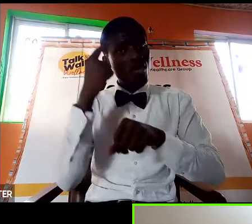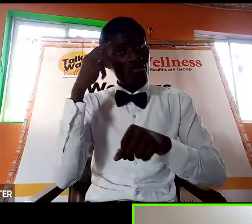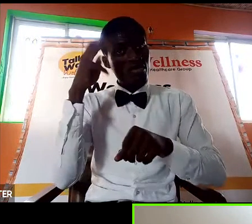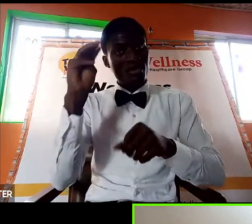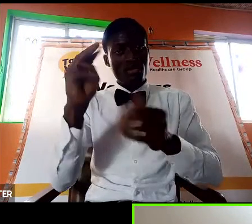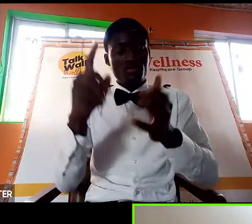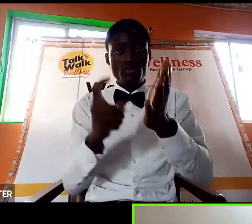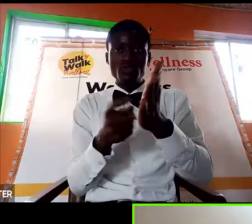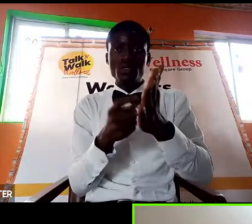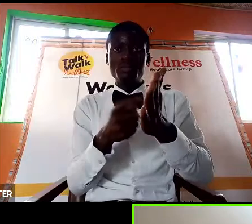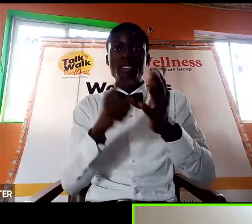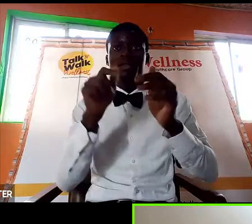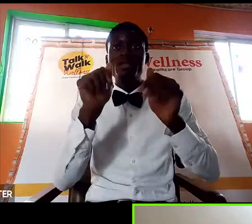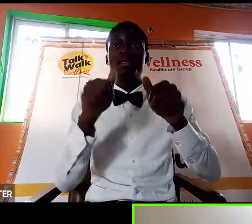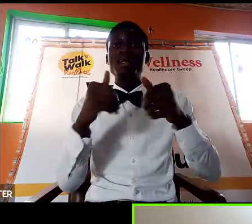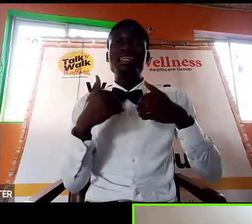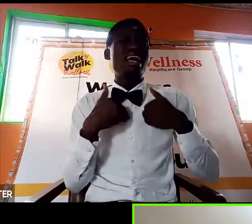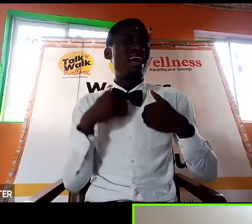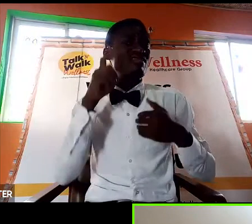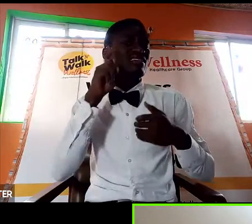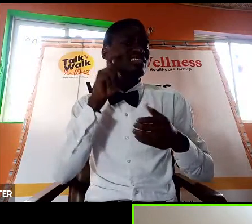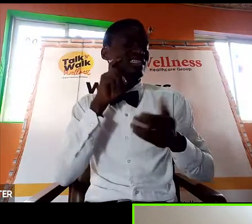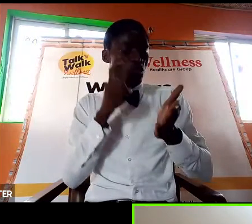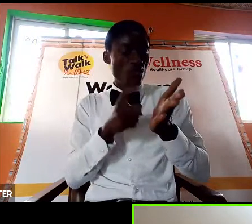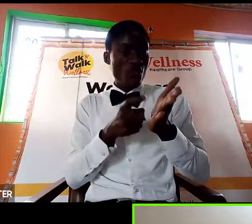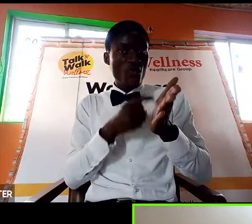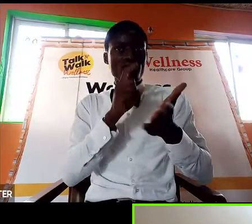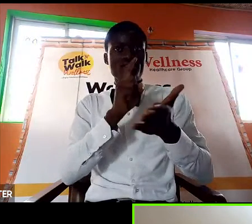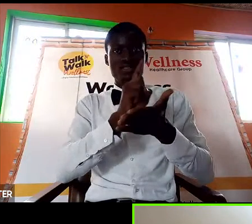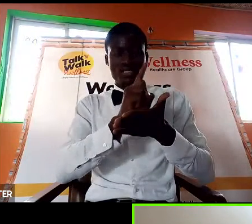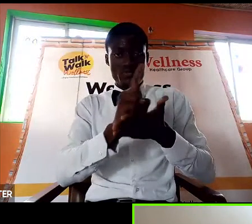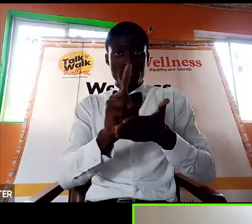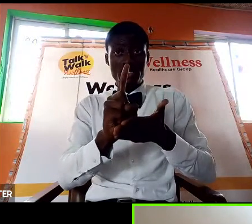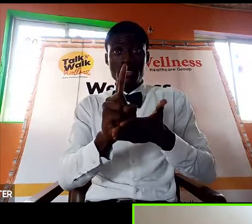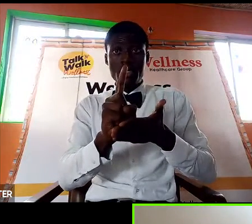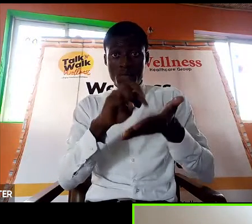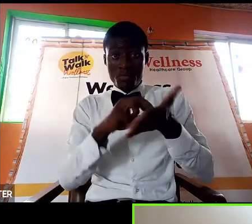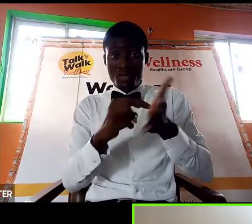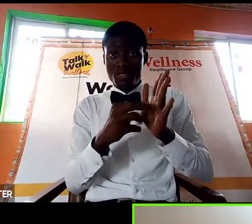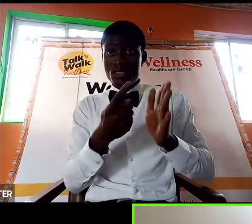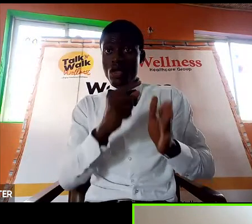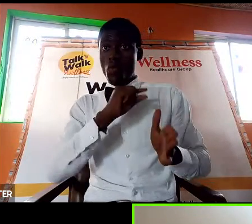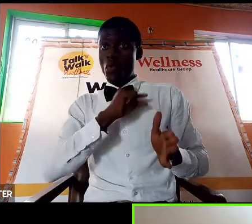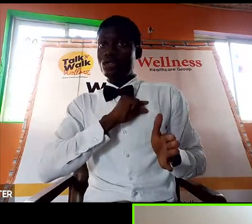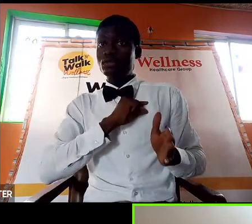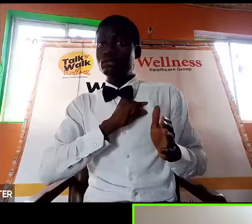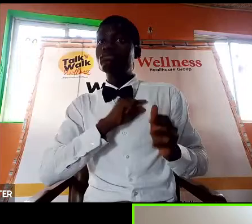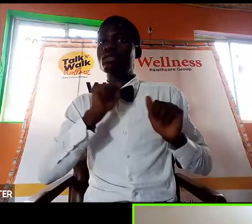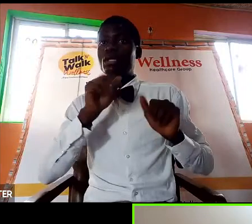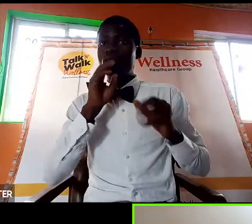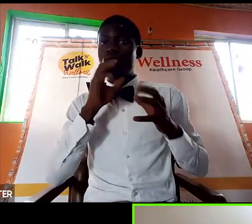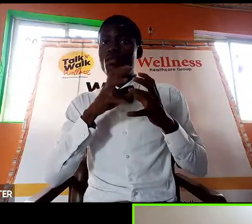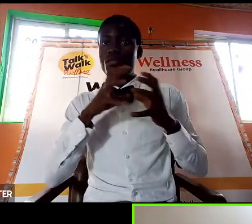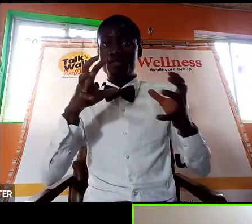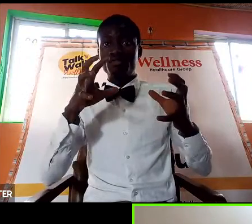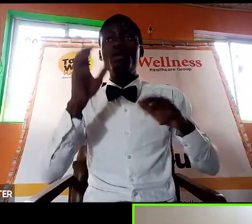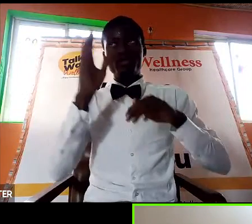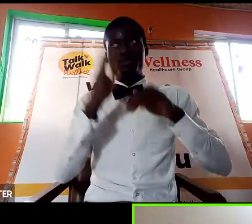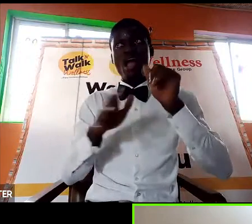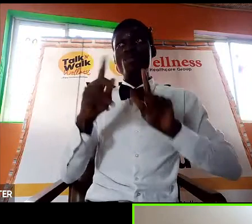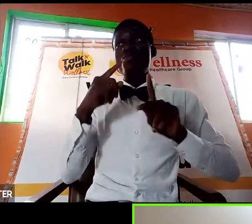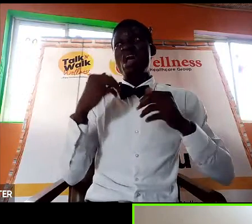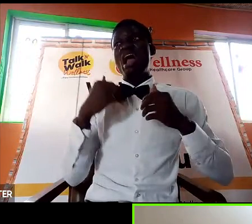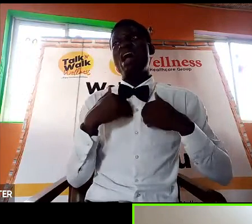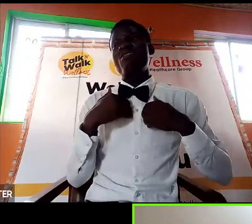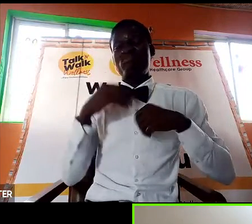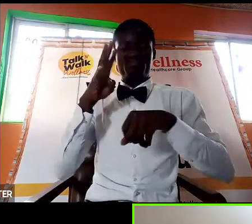might be massive, more than people that are having it like 4 or 5 times. Maybe they're just having it, come and do, come and do, come